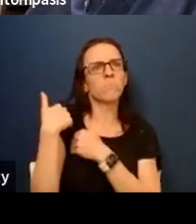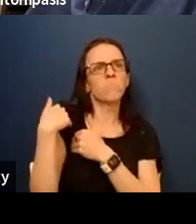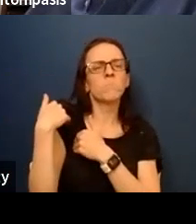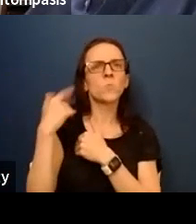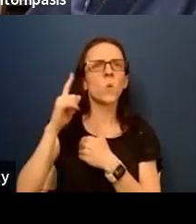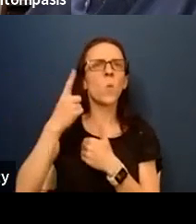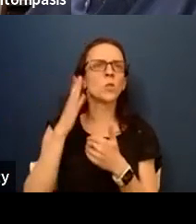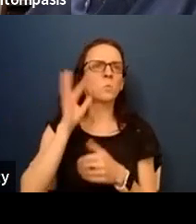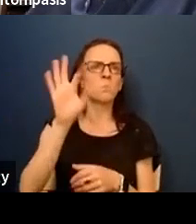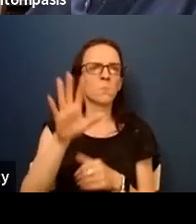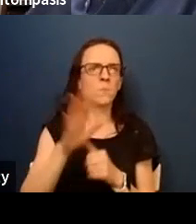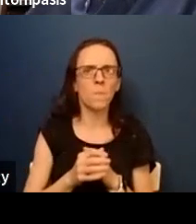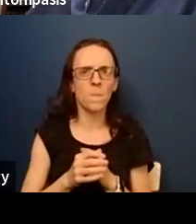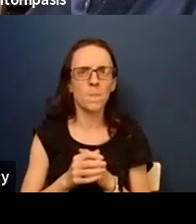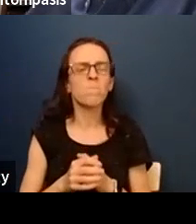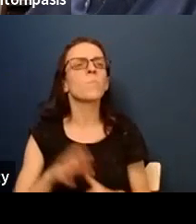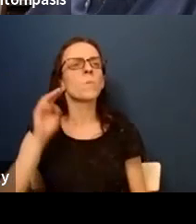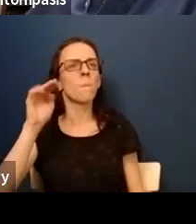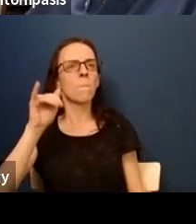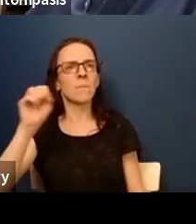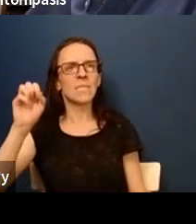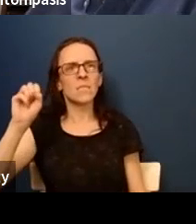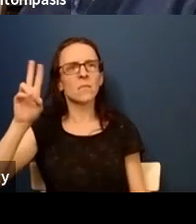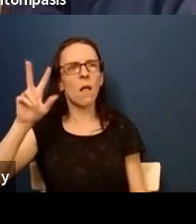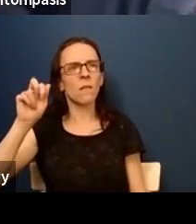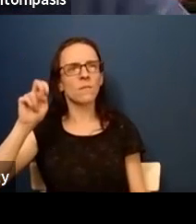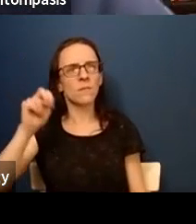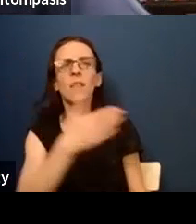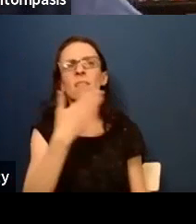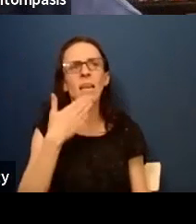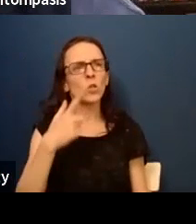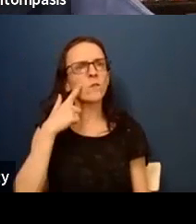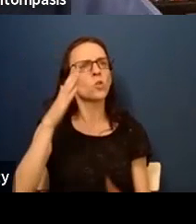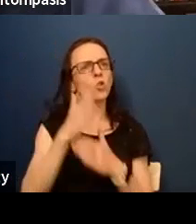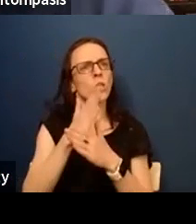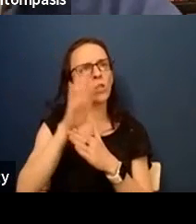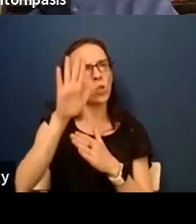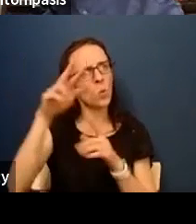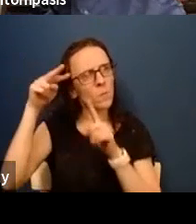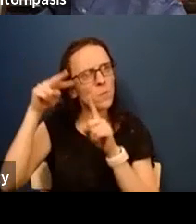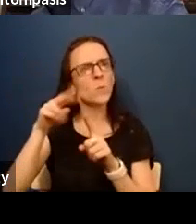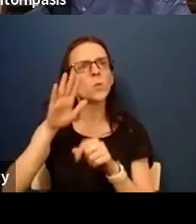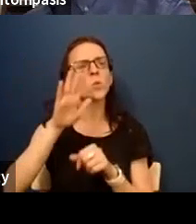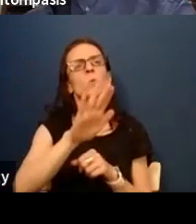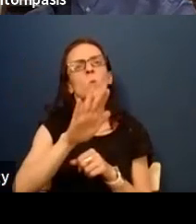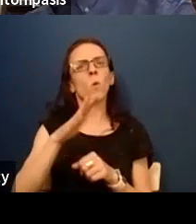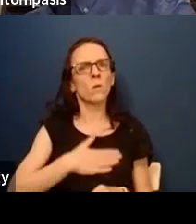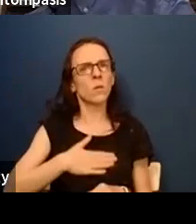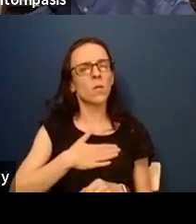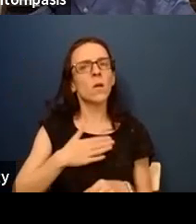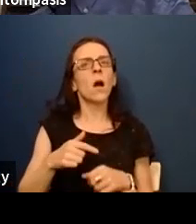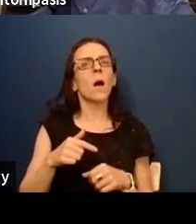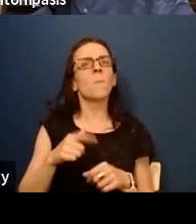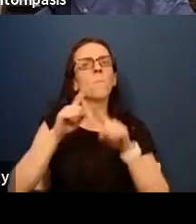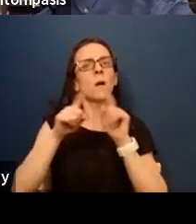that. So I appreciate you sharing your opinion and perspective, Ms. Garrett, but I actually appreciate